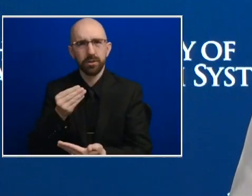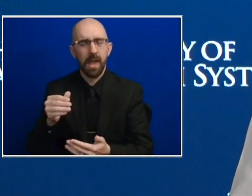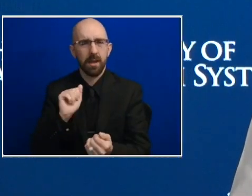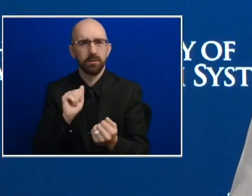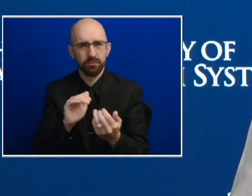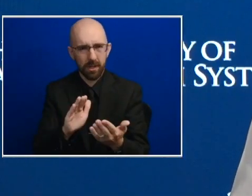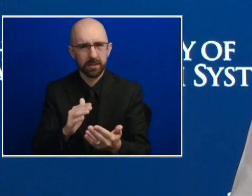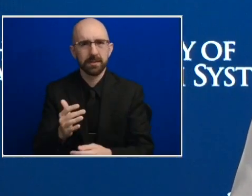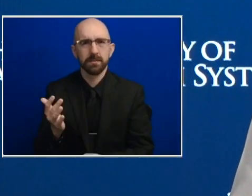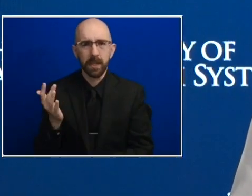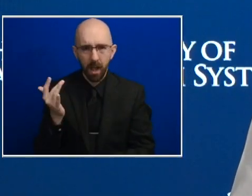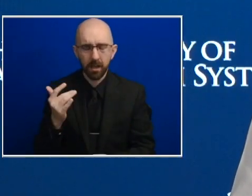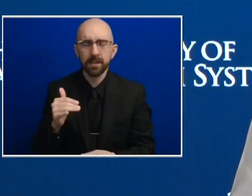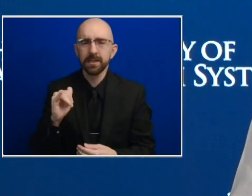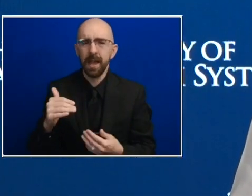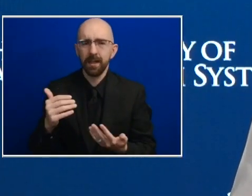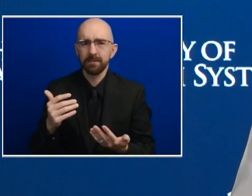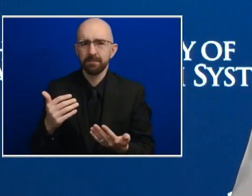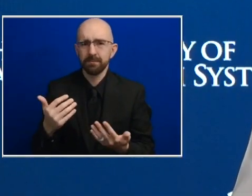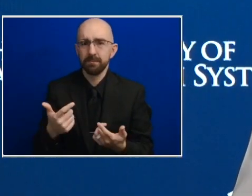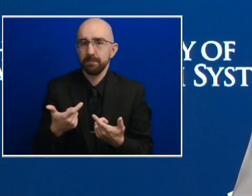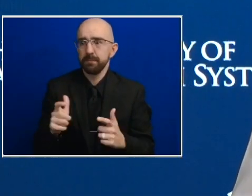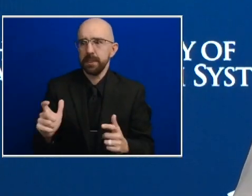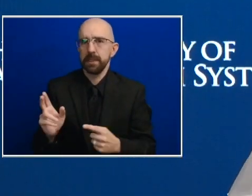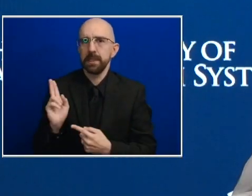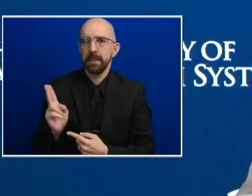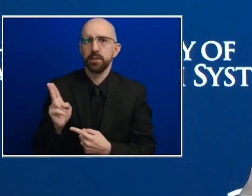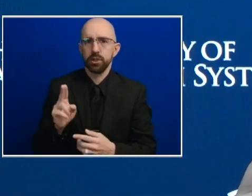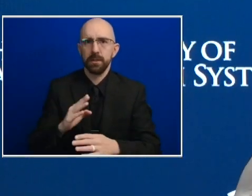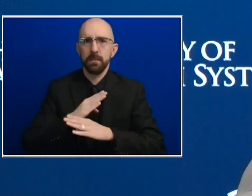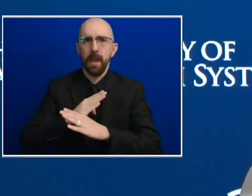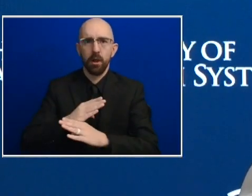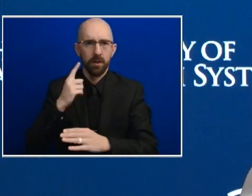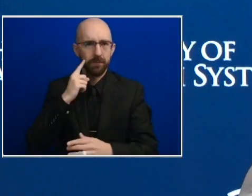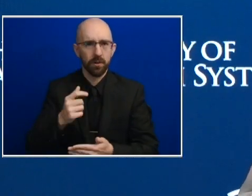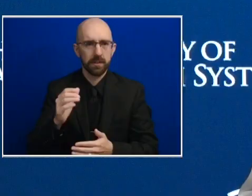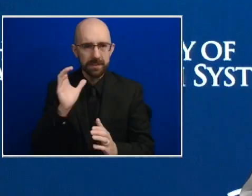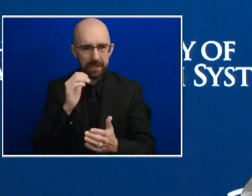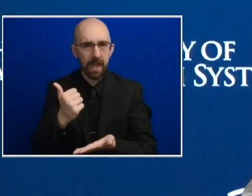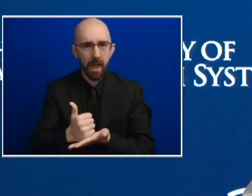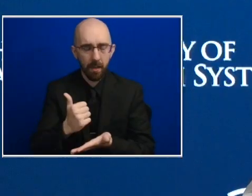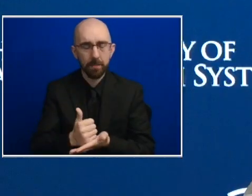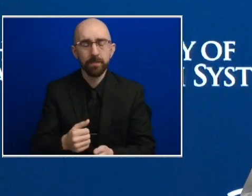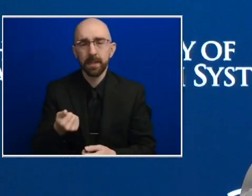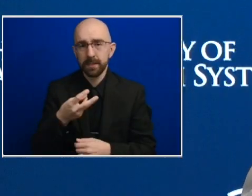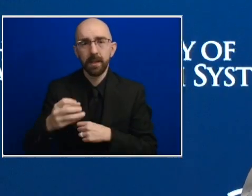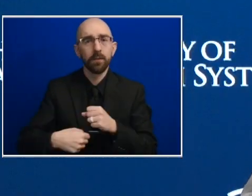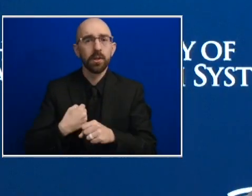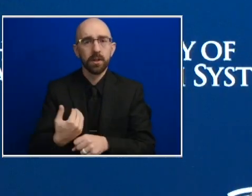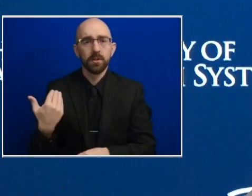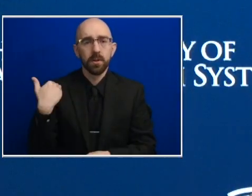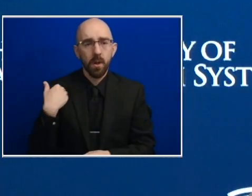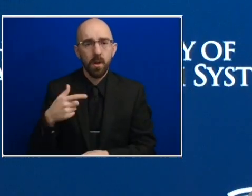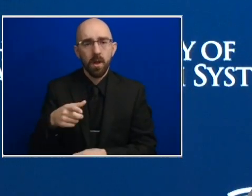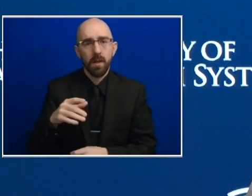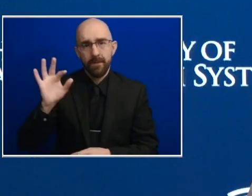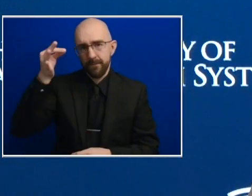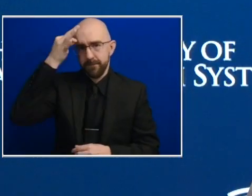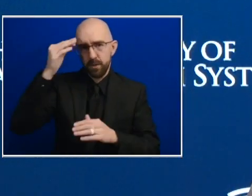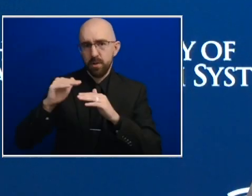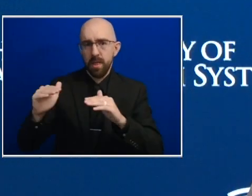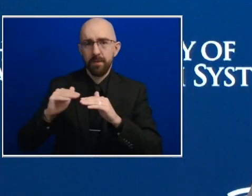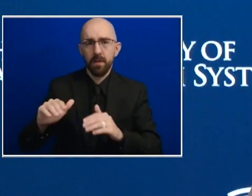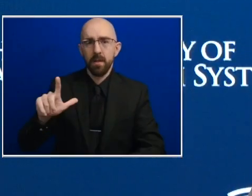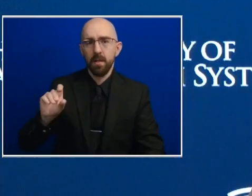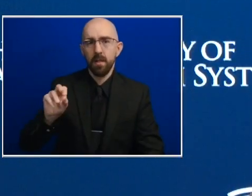that has historically been a huge barrier to help seeking. And several years ago, at a federal level, the Lorna Breen